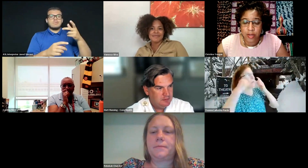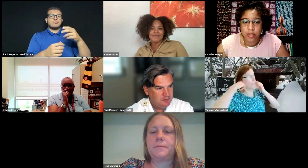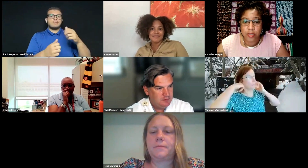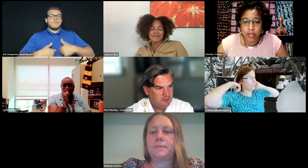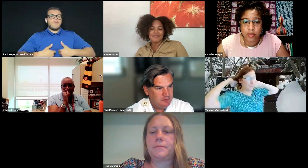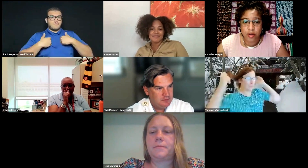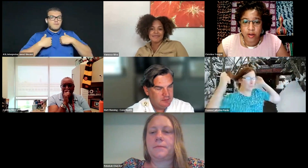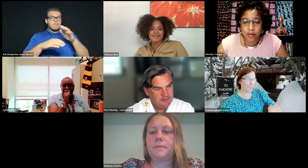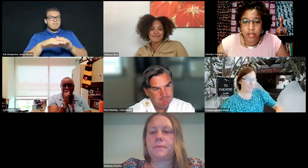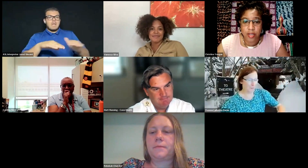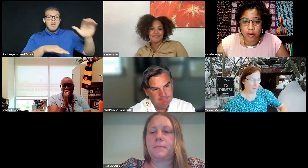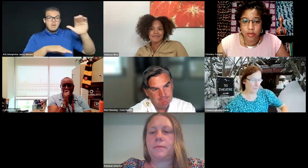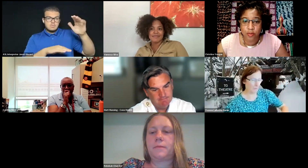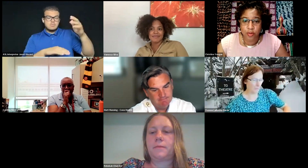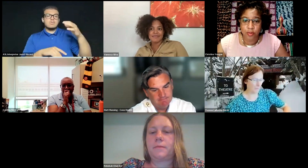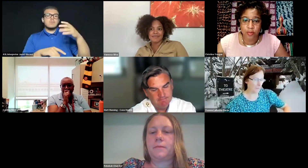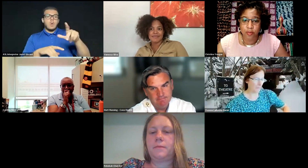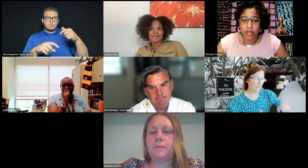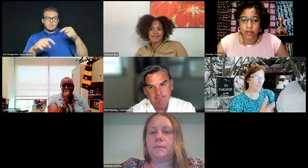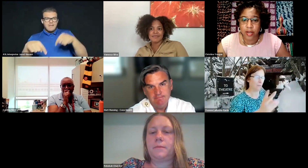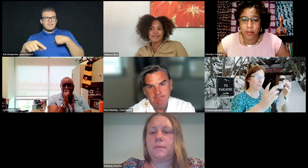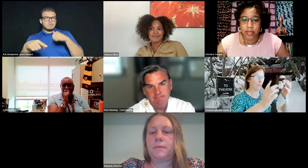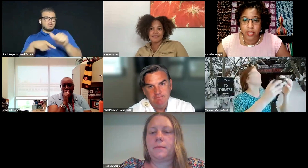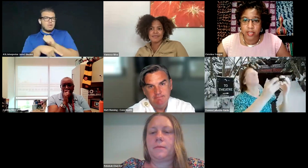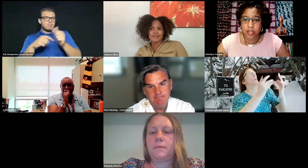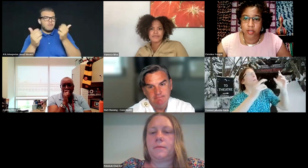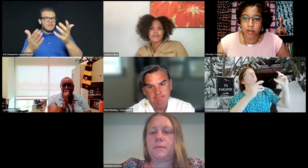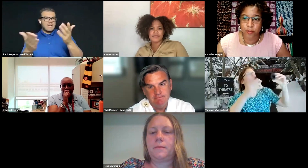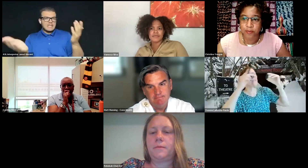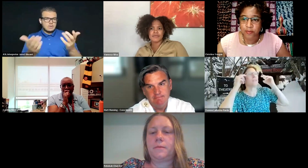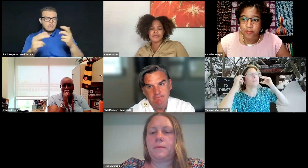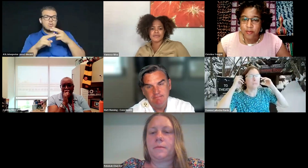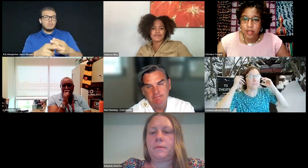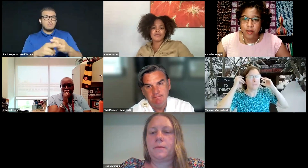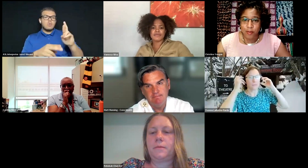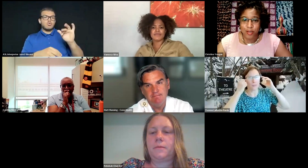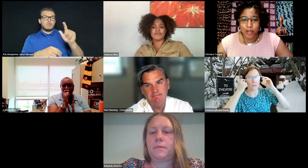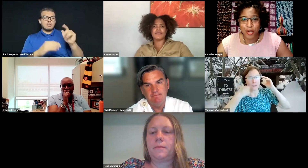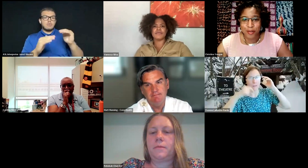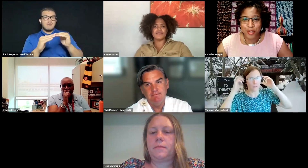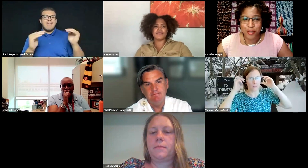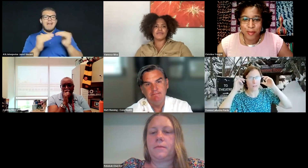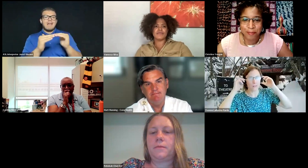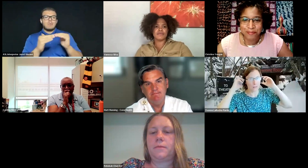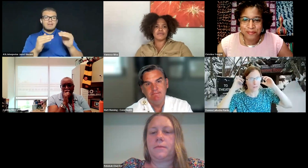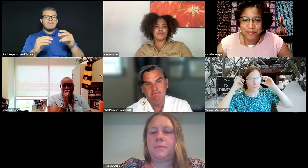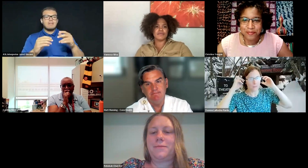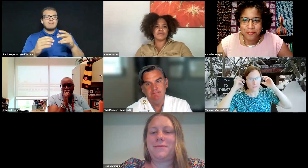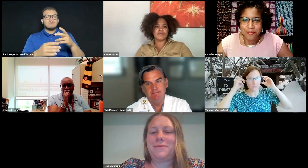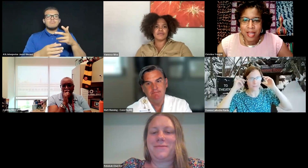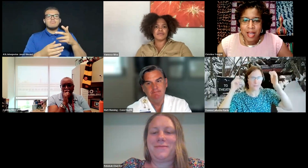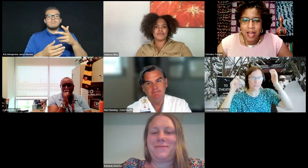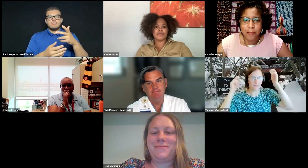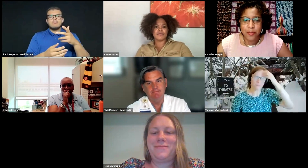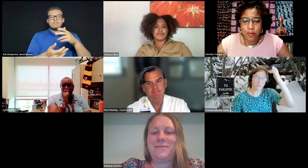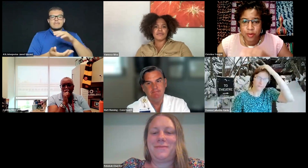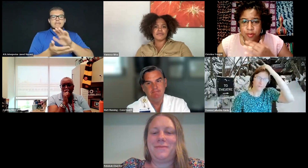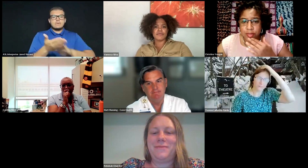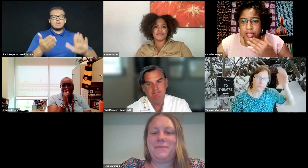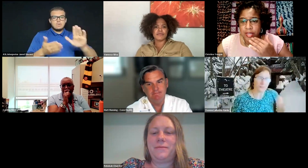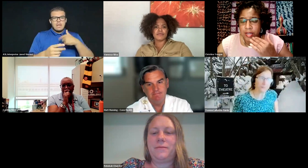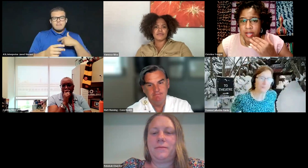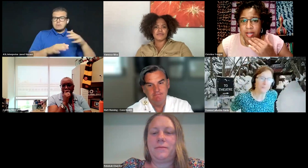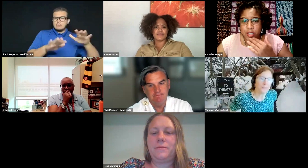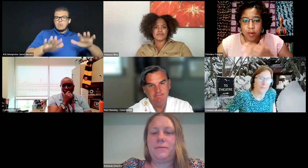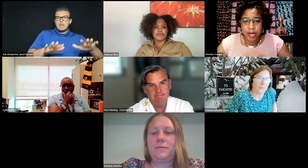Equity training, which is also offered here through the Racial Equity Institute. I'm going to slow down just a bit.